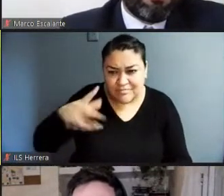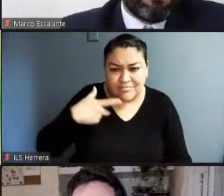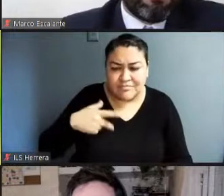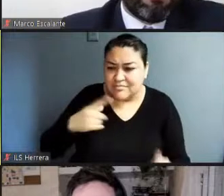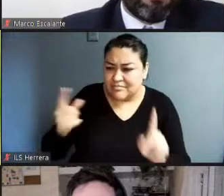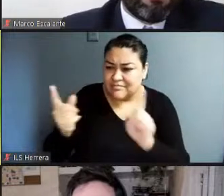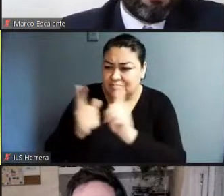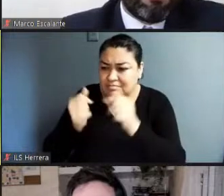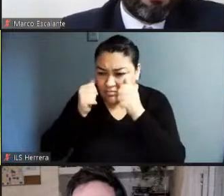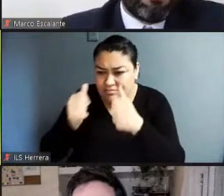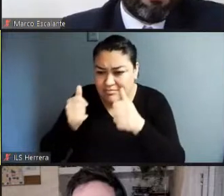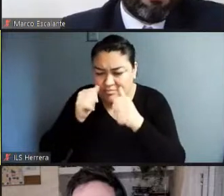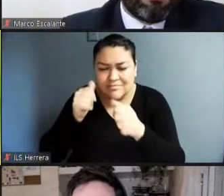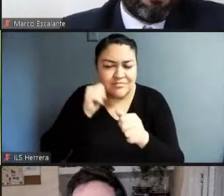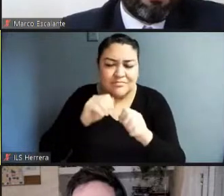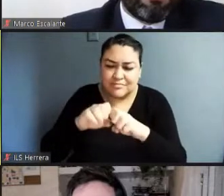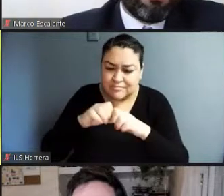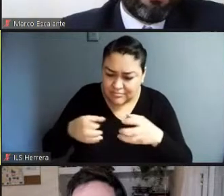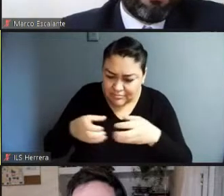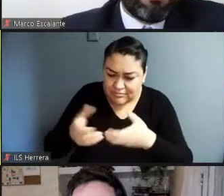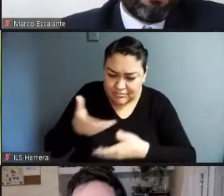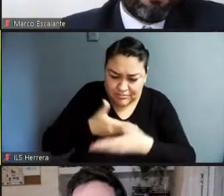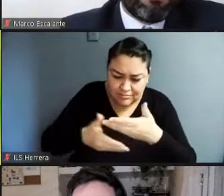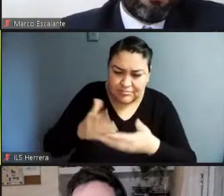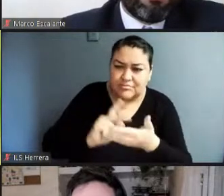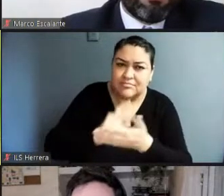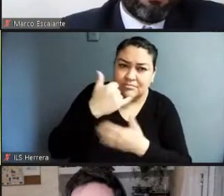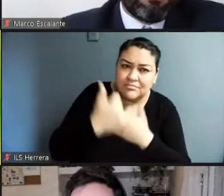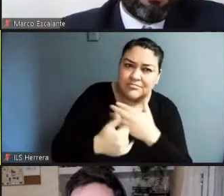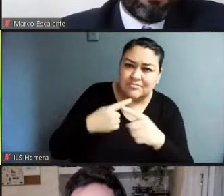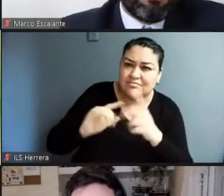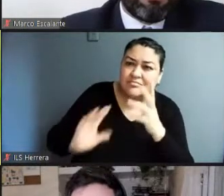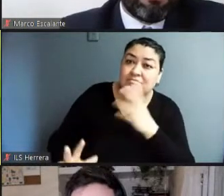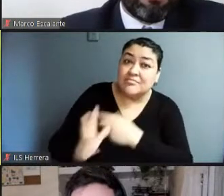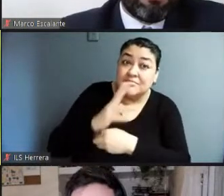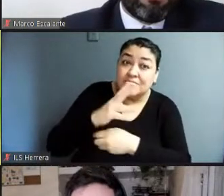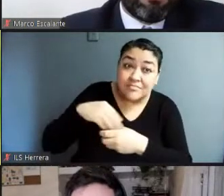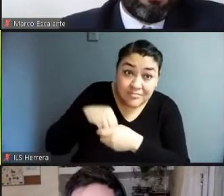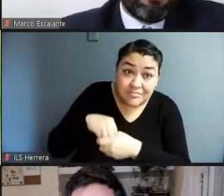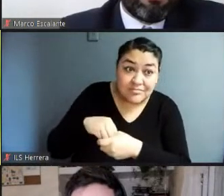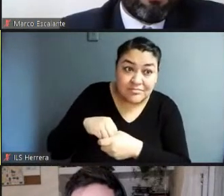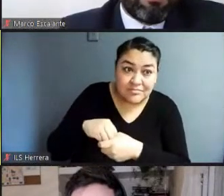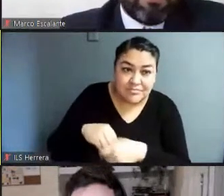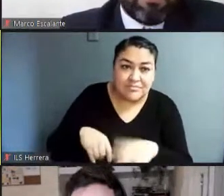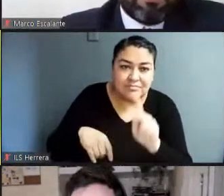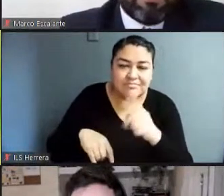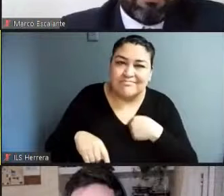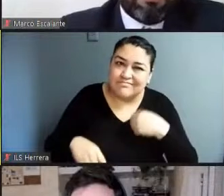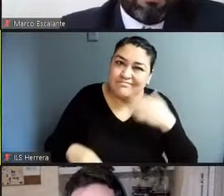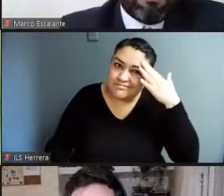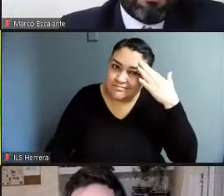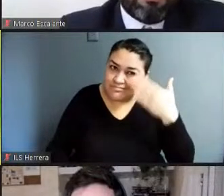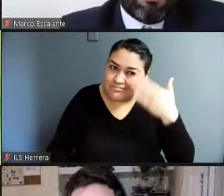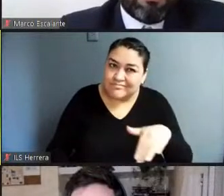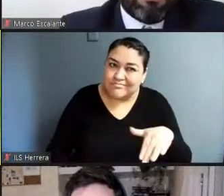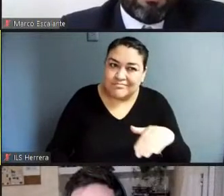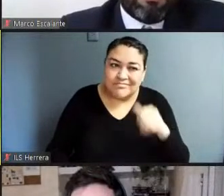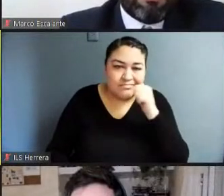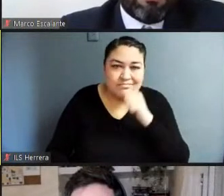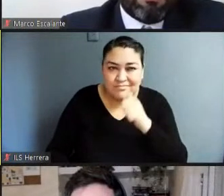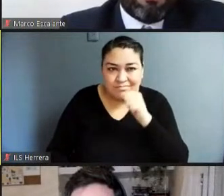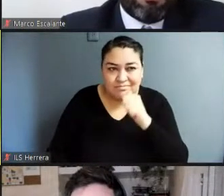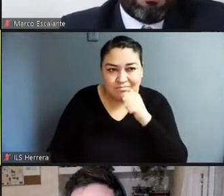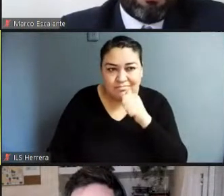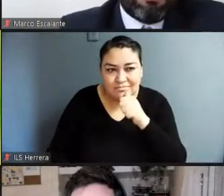involved with their community. They work in teams on a project by project basis. And we